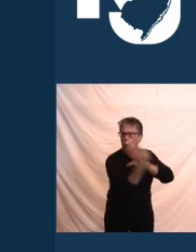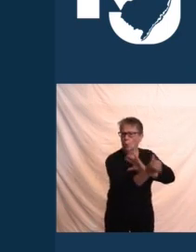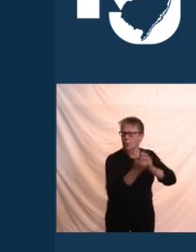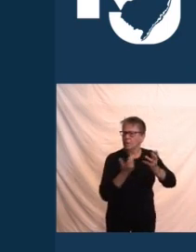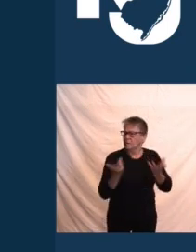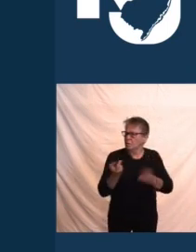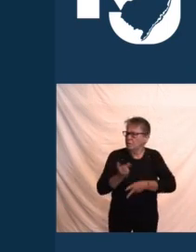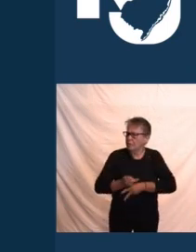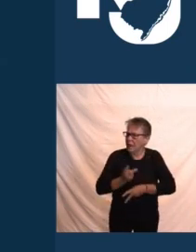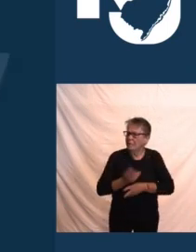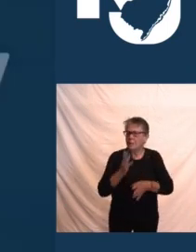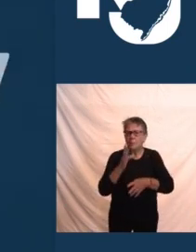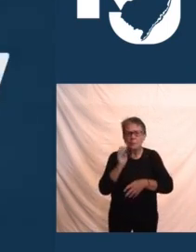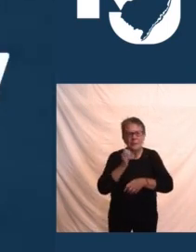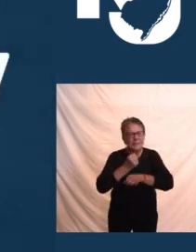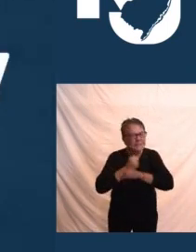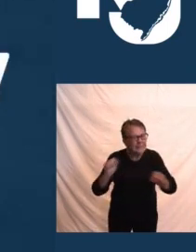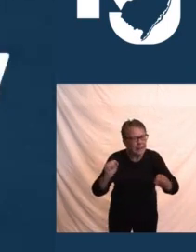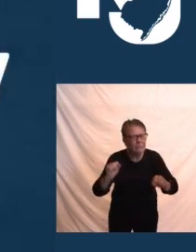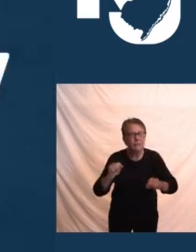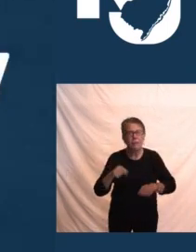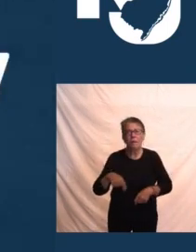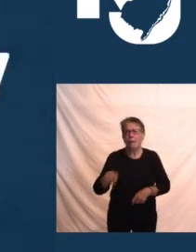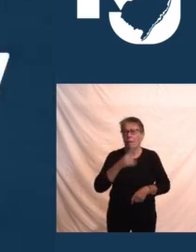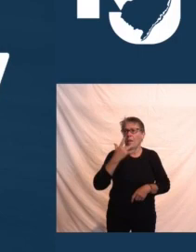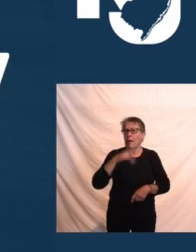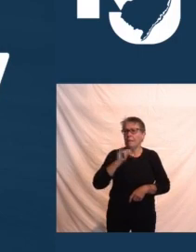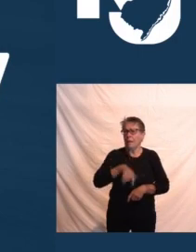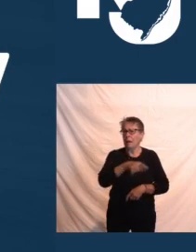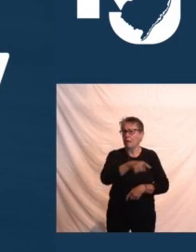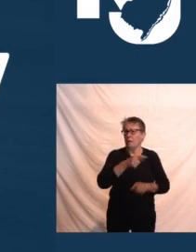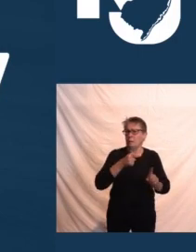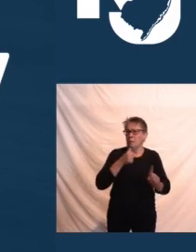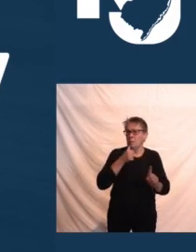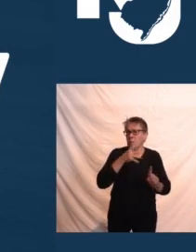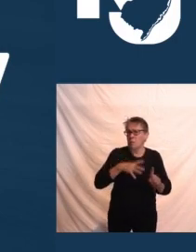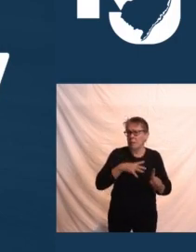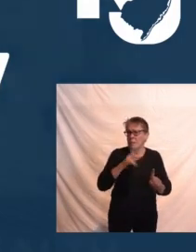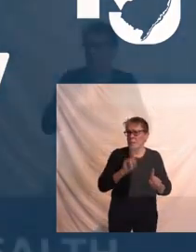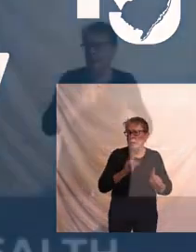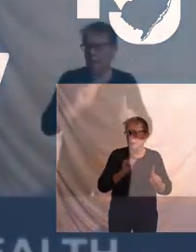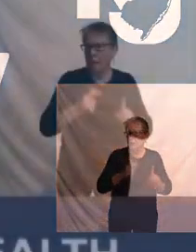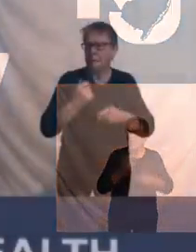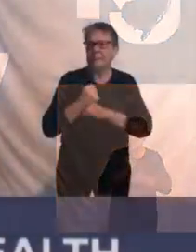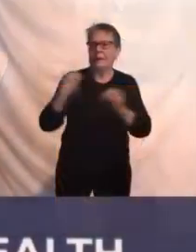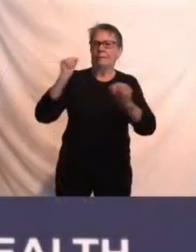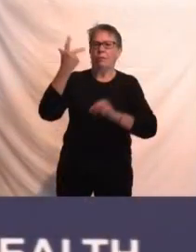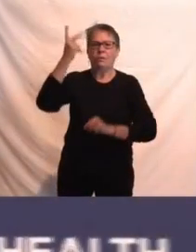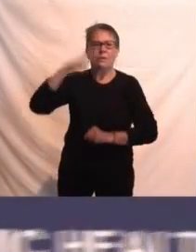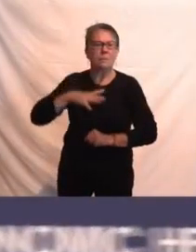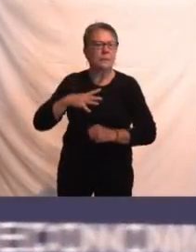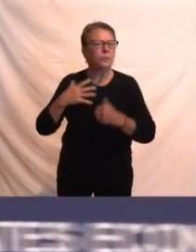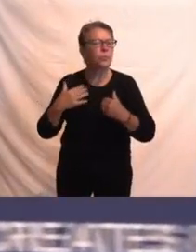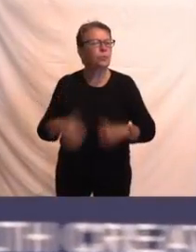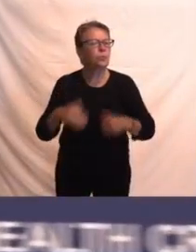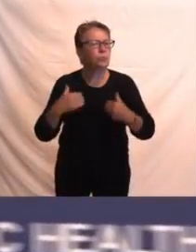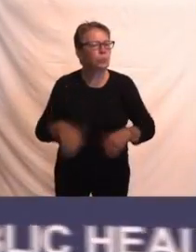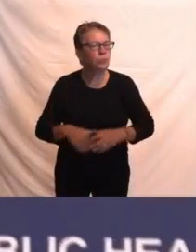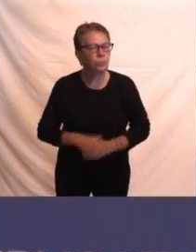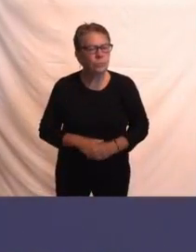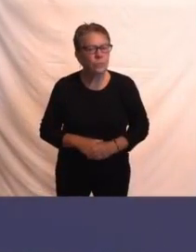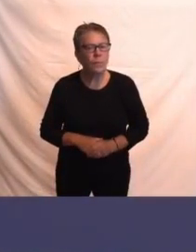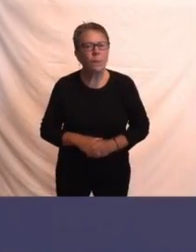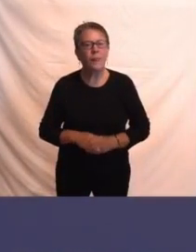that, please help me welcome the woman who needs no introduction, the Commissioner of the Department of Health, Judy Persichilli. Thank you, Governor,